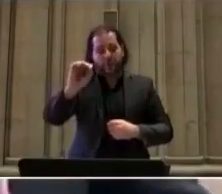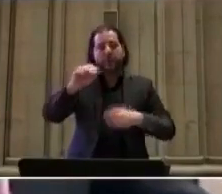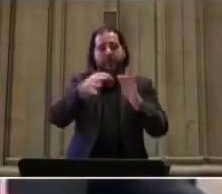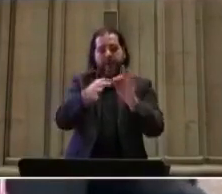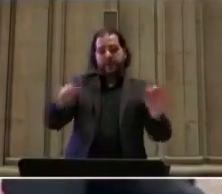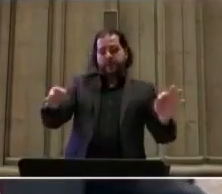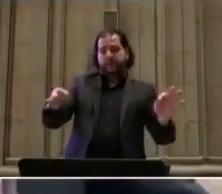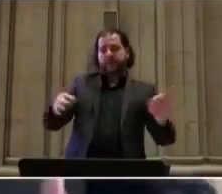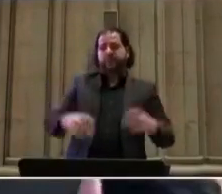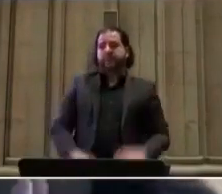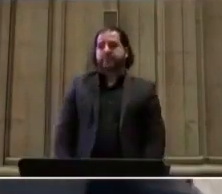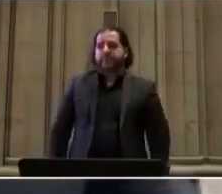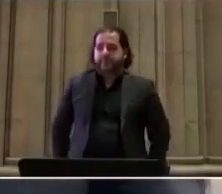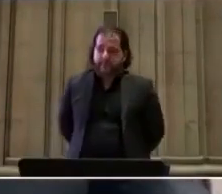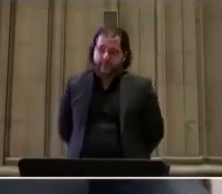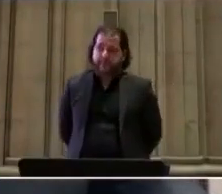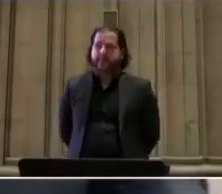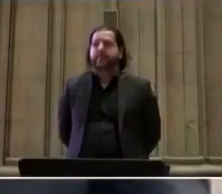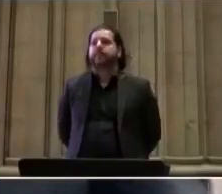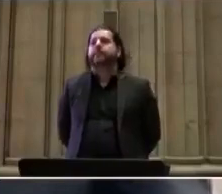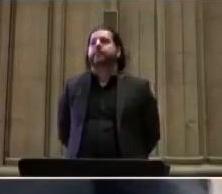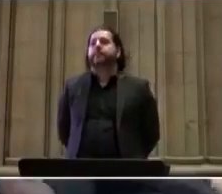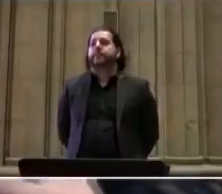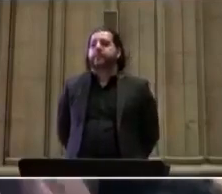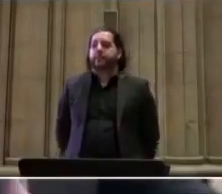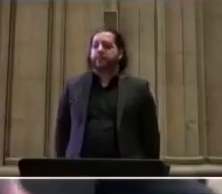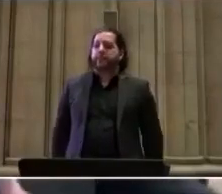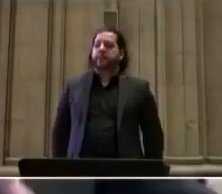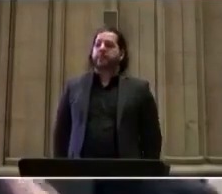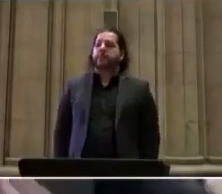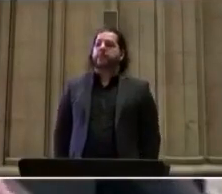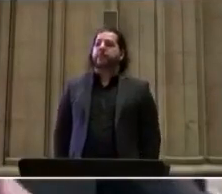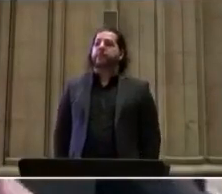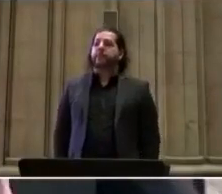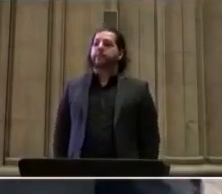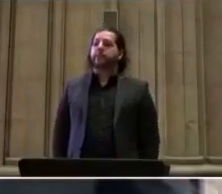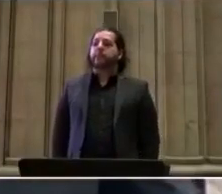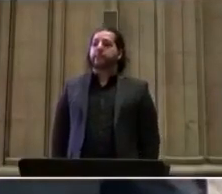tlingi. Kodo e ya nihinat ani